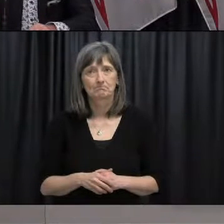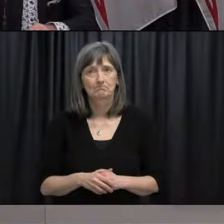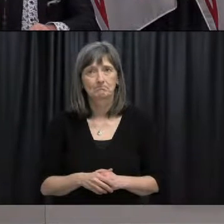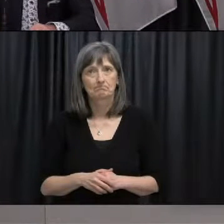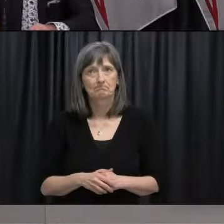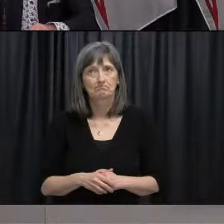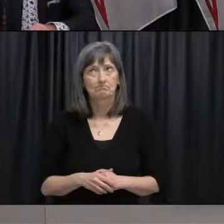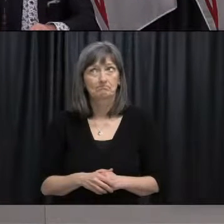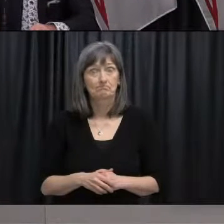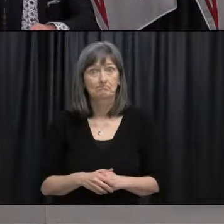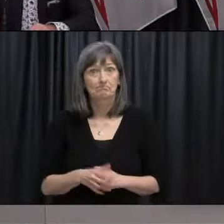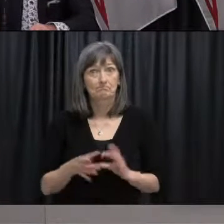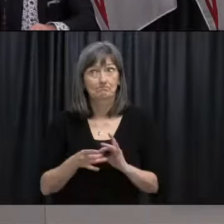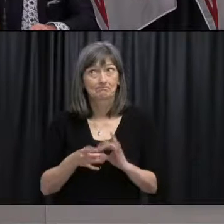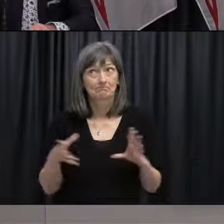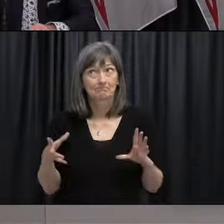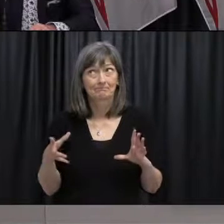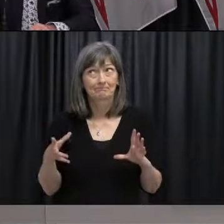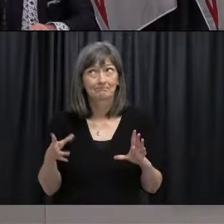Did we lose Peter?